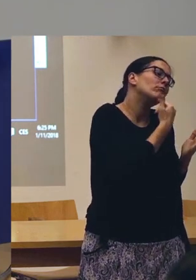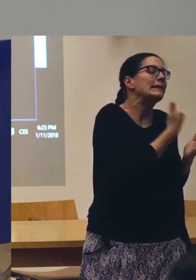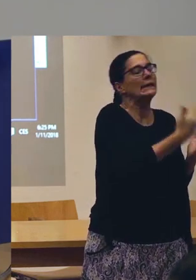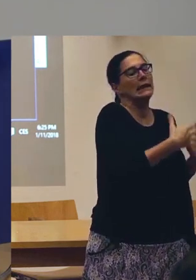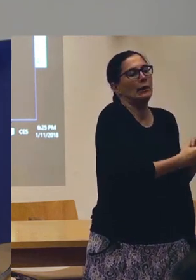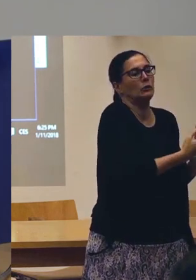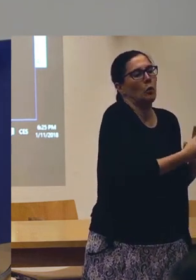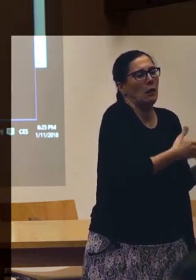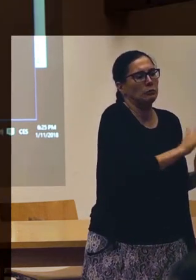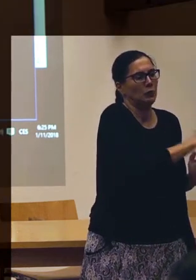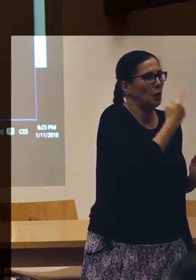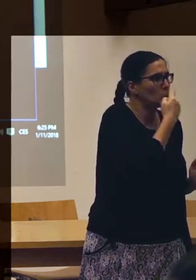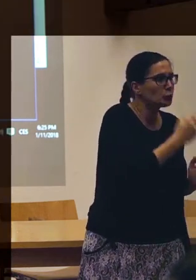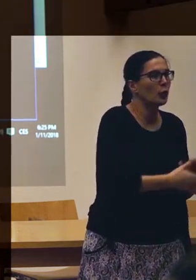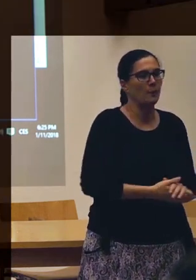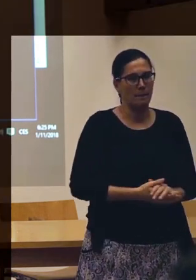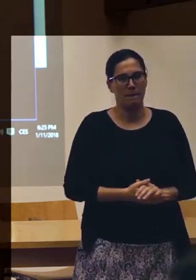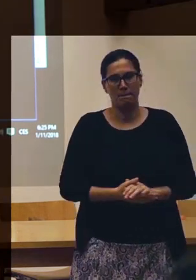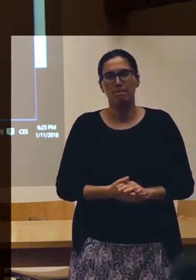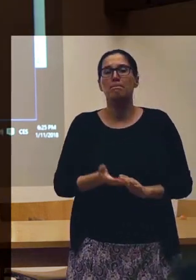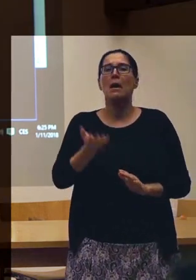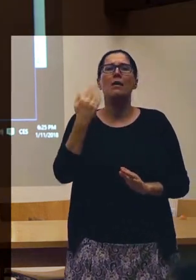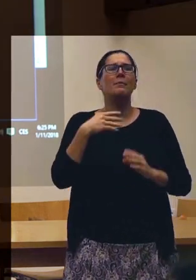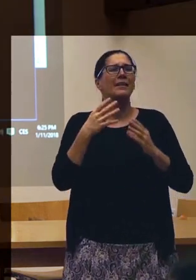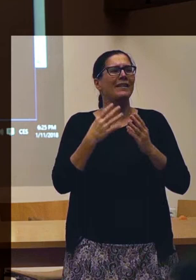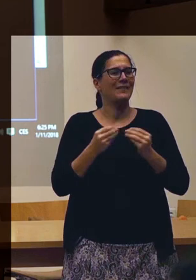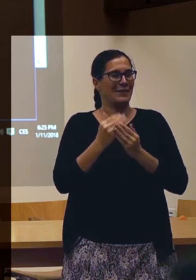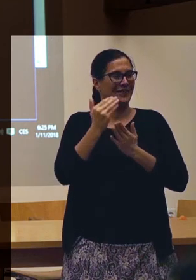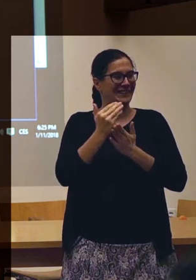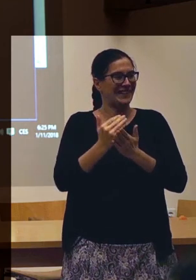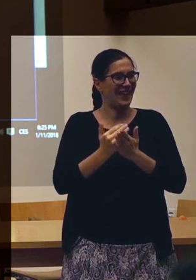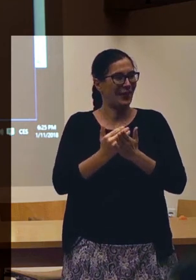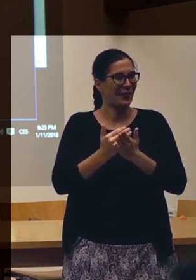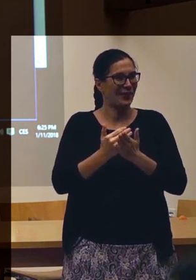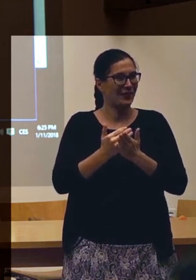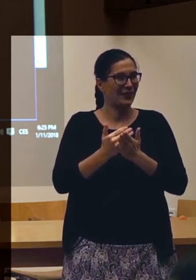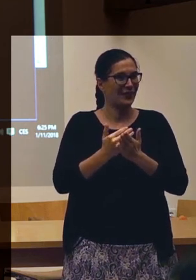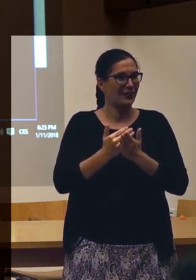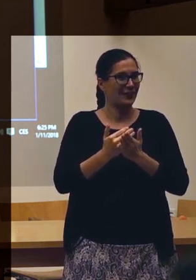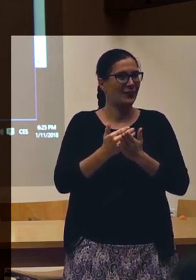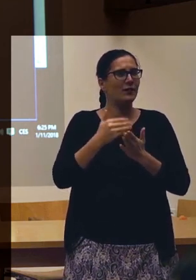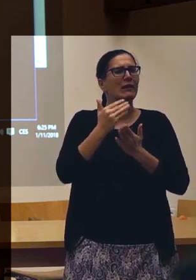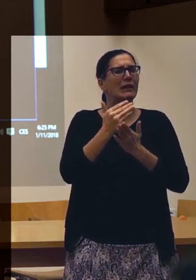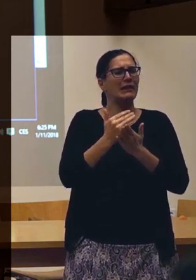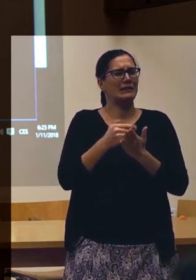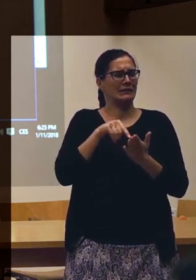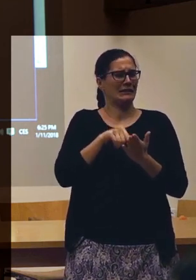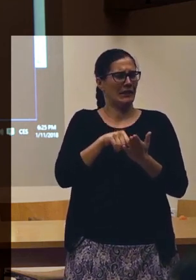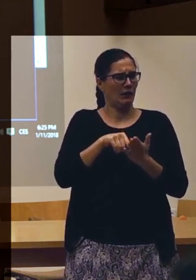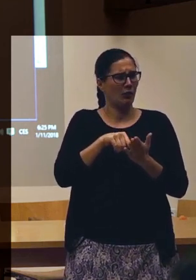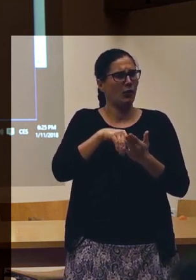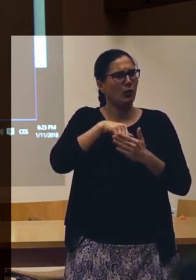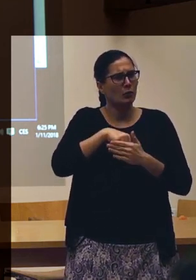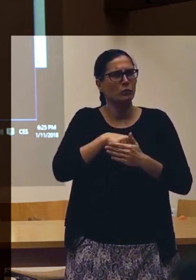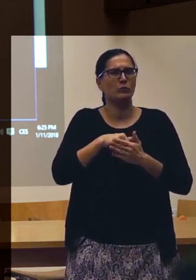muzeum? So if we're talking about the law, if we're talking about global law, such as